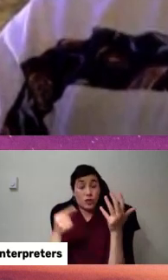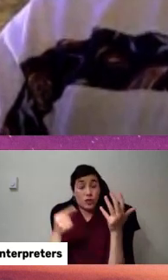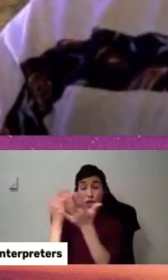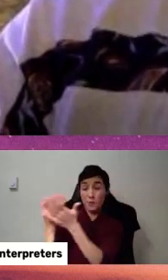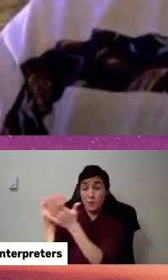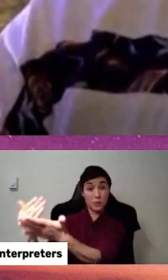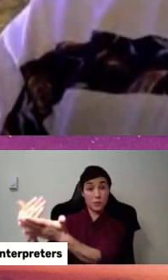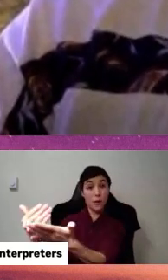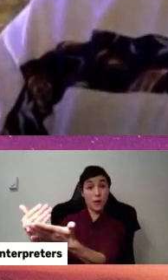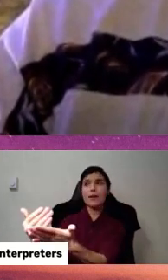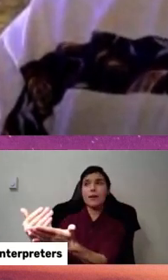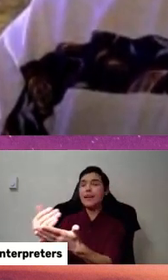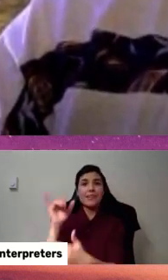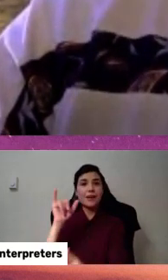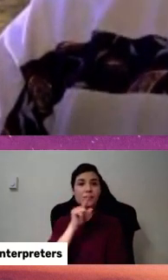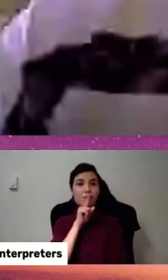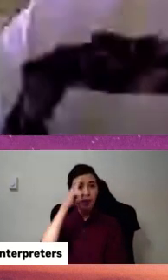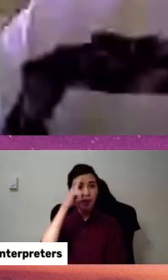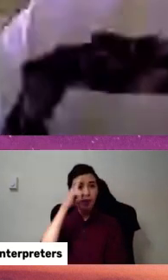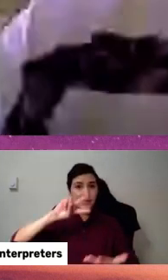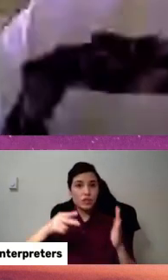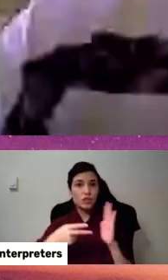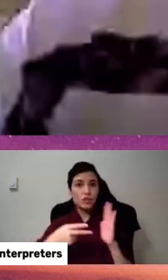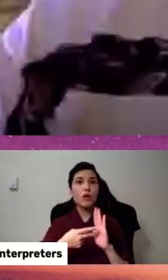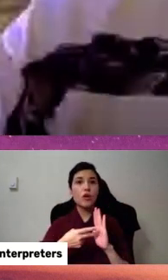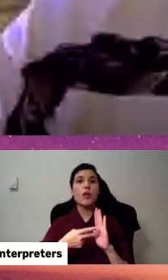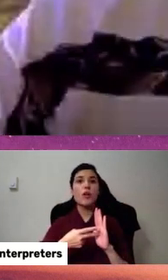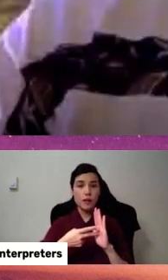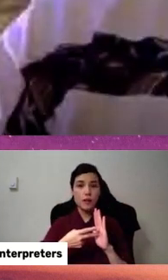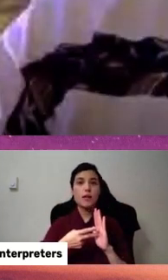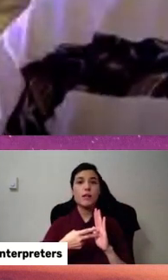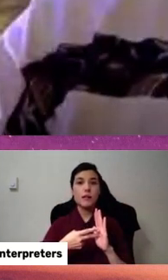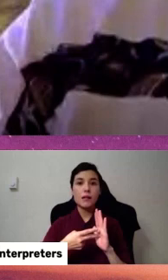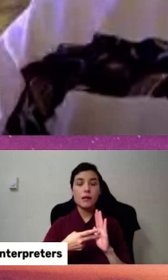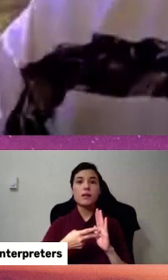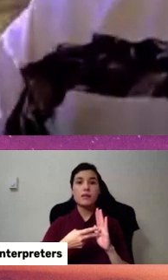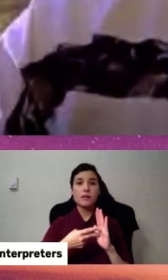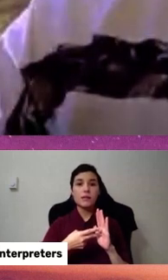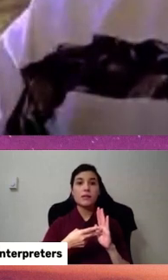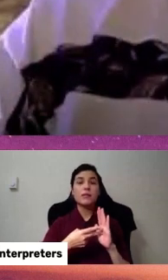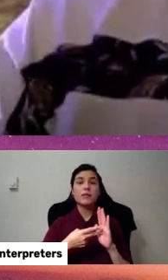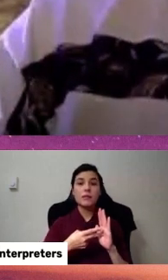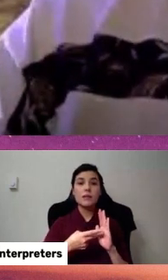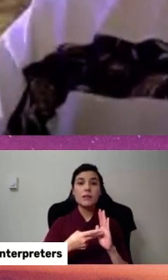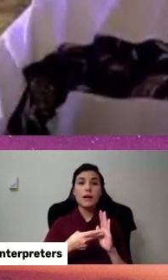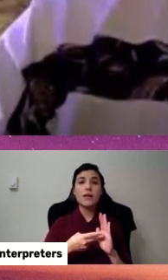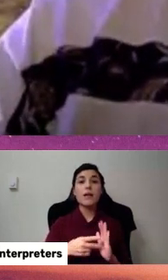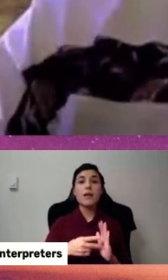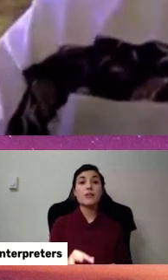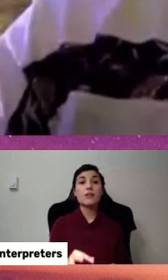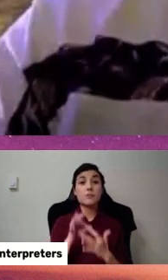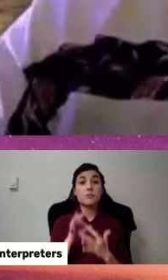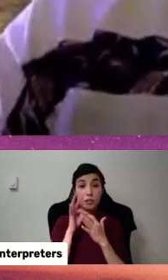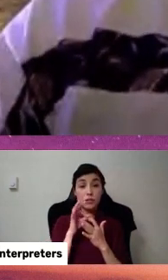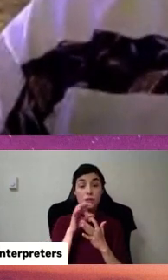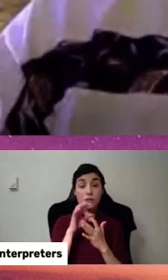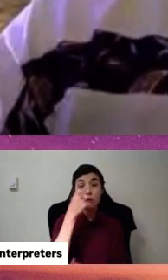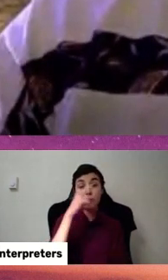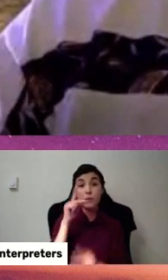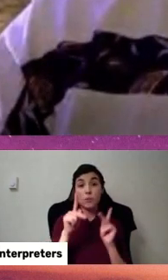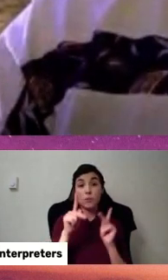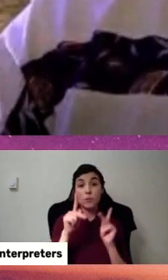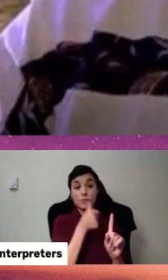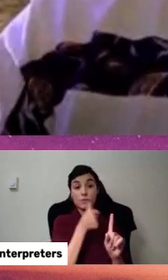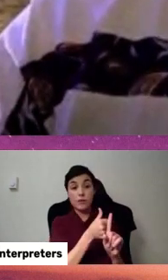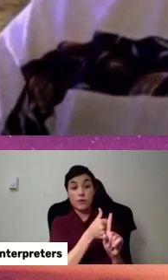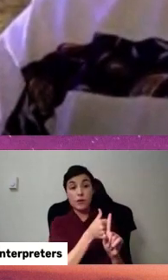to make Indigenous peoples, especially those who were not children or were parents of the children,